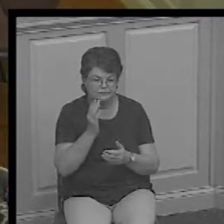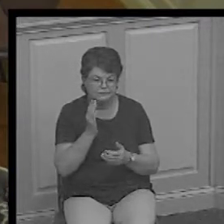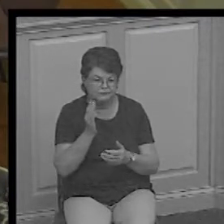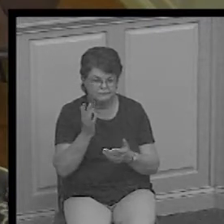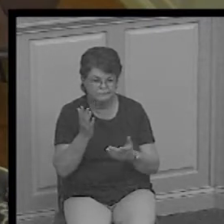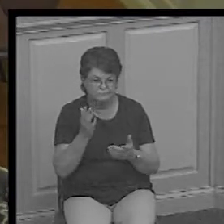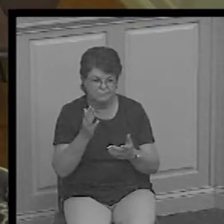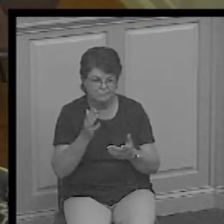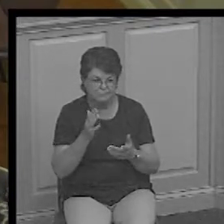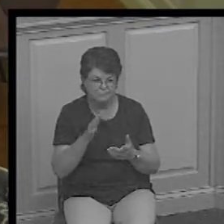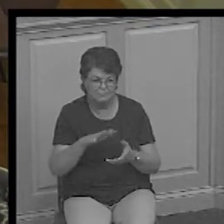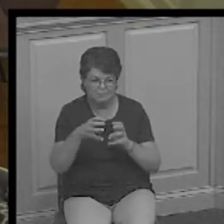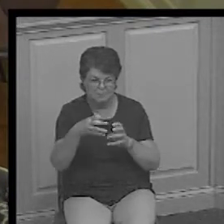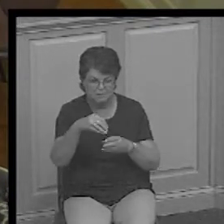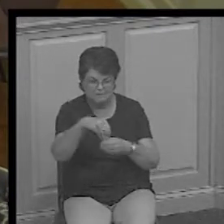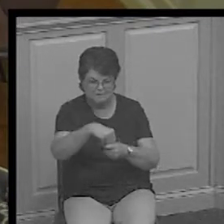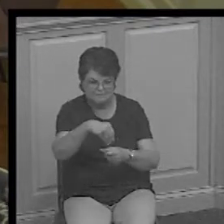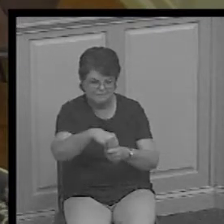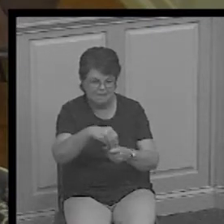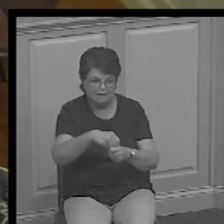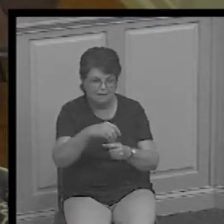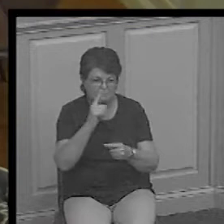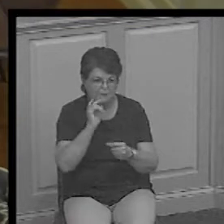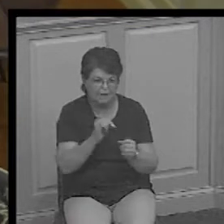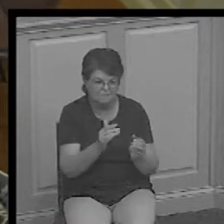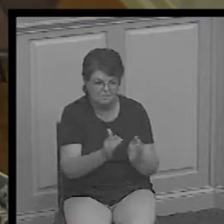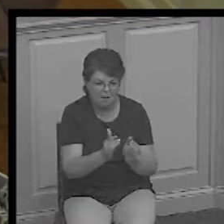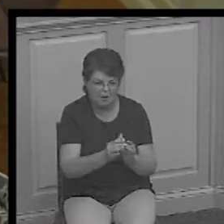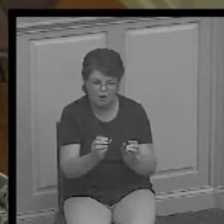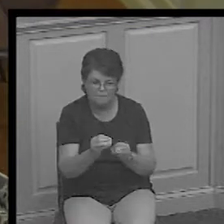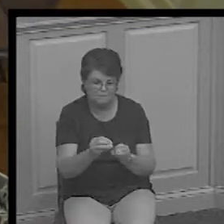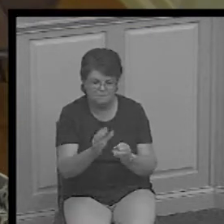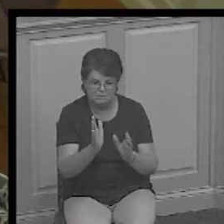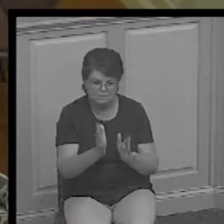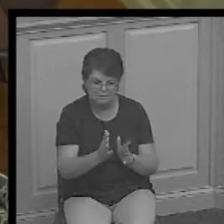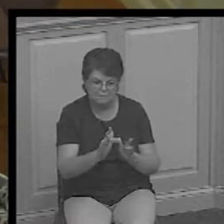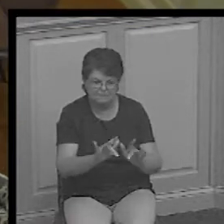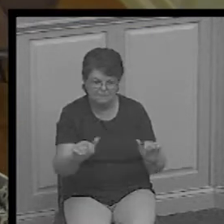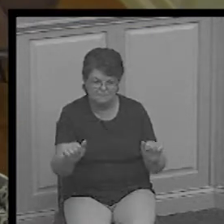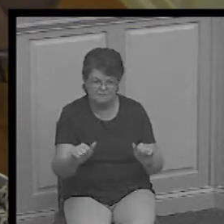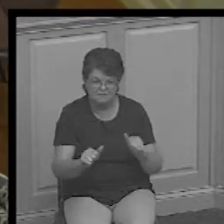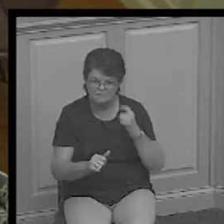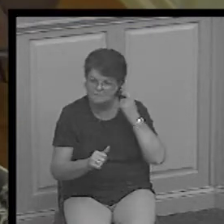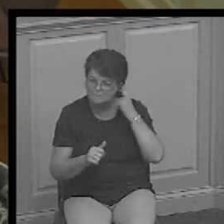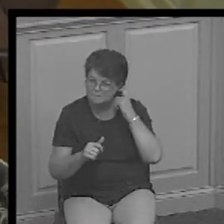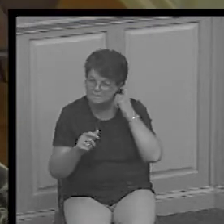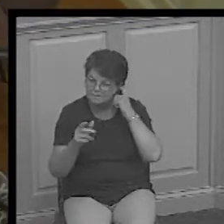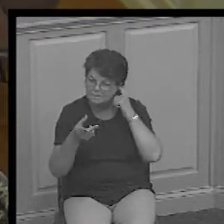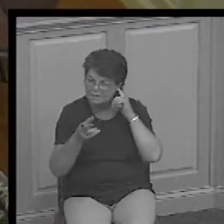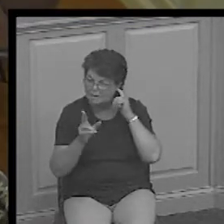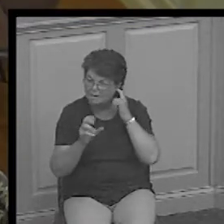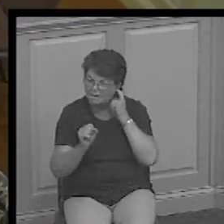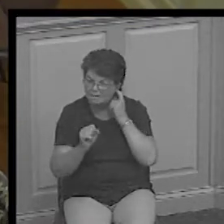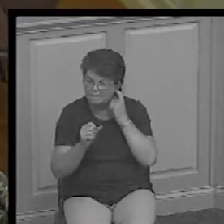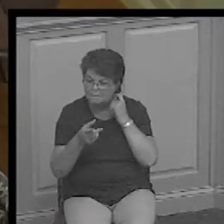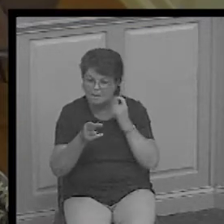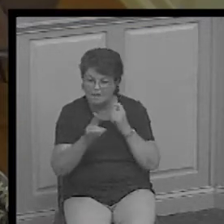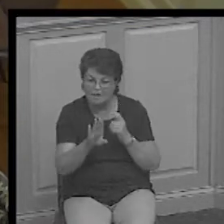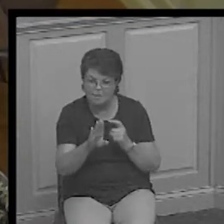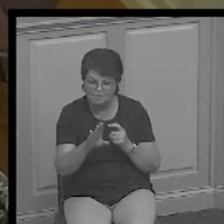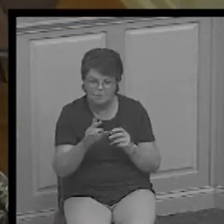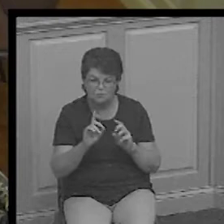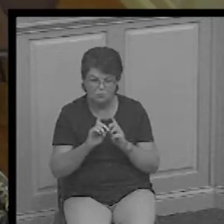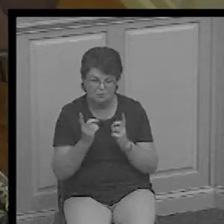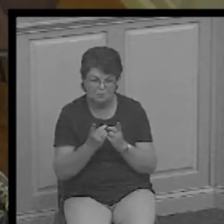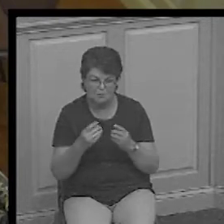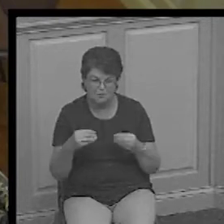is what tends to happen. Does that make sense? The hub is it was a department store, but we figured out a way to still